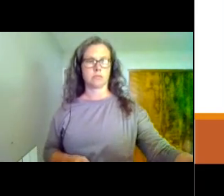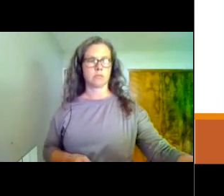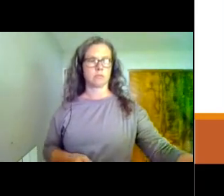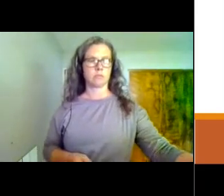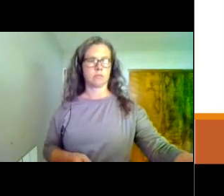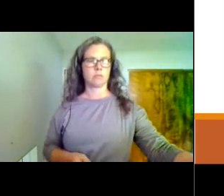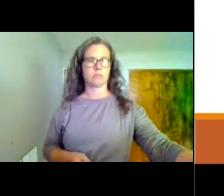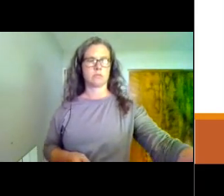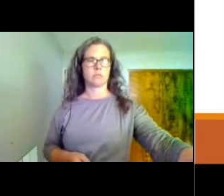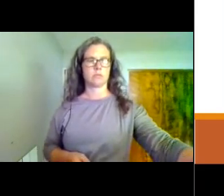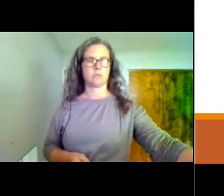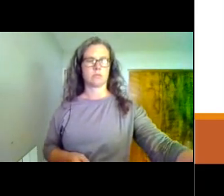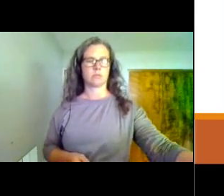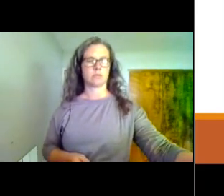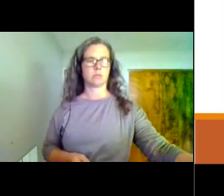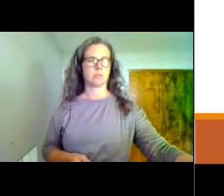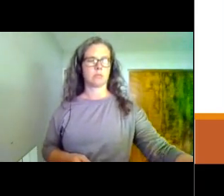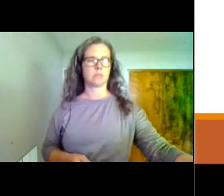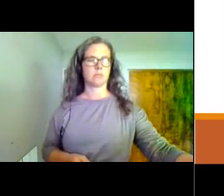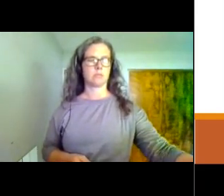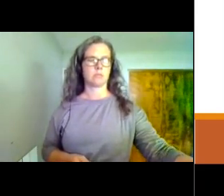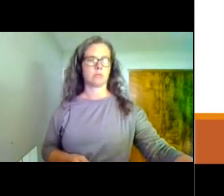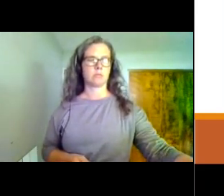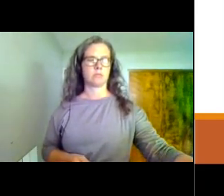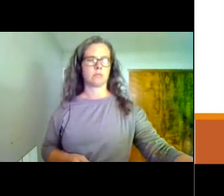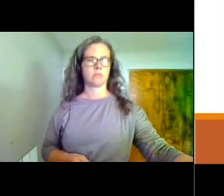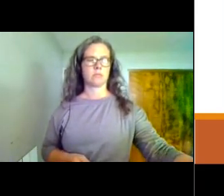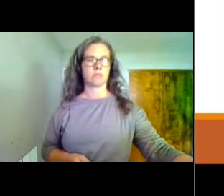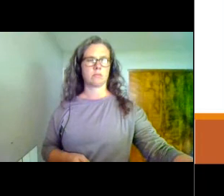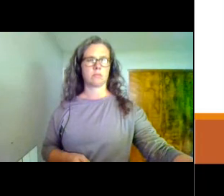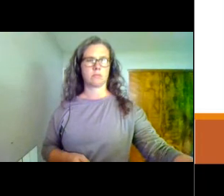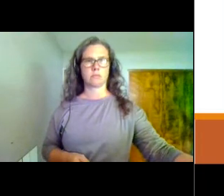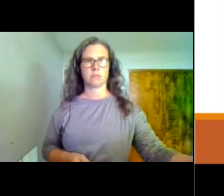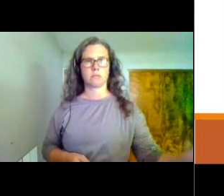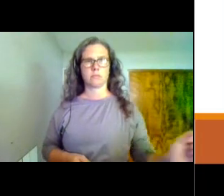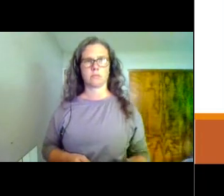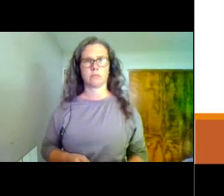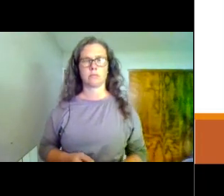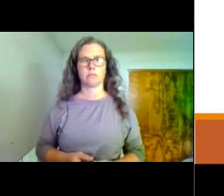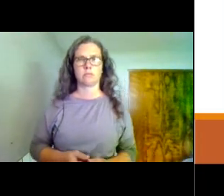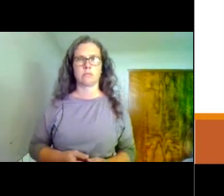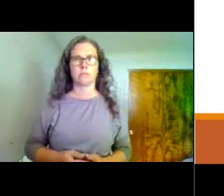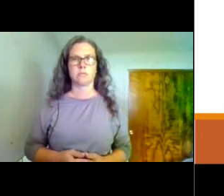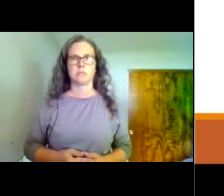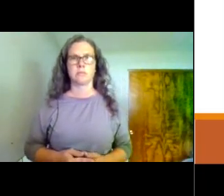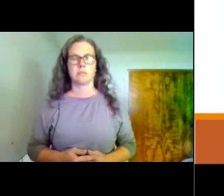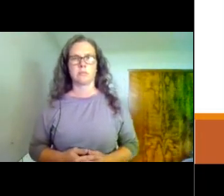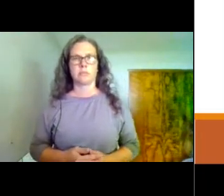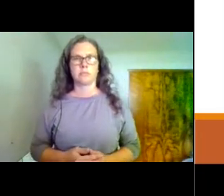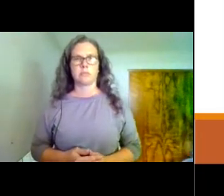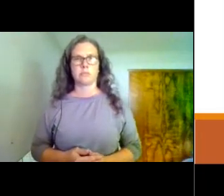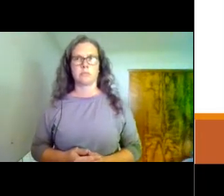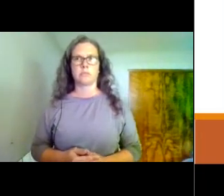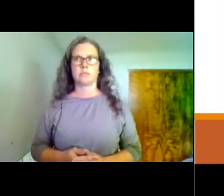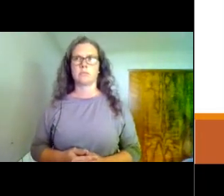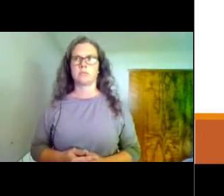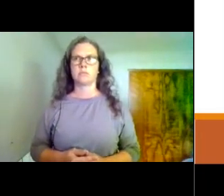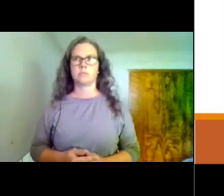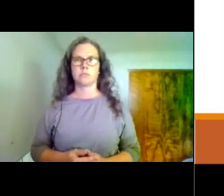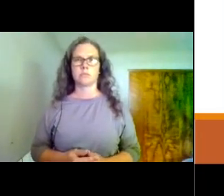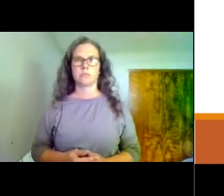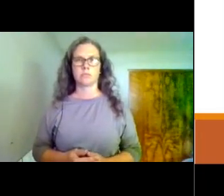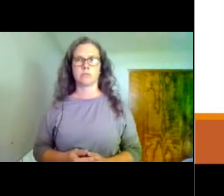typically put in place. They're shipped without the post. Most oftentimes a 4 or 5